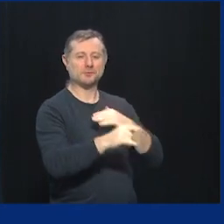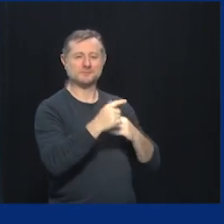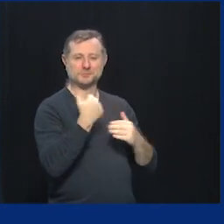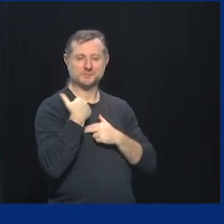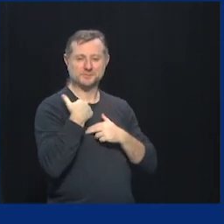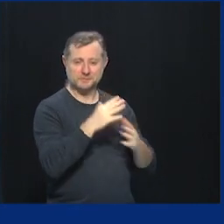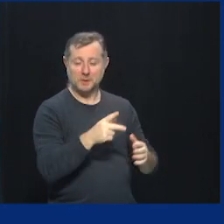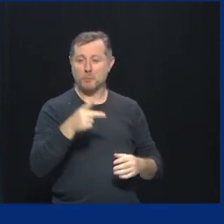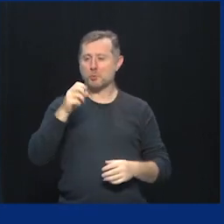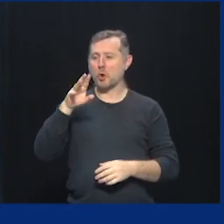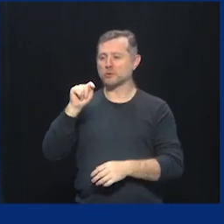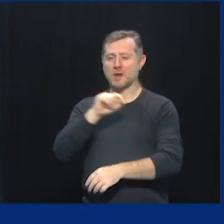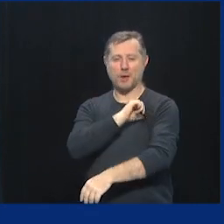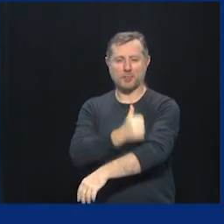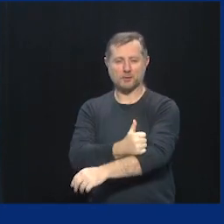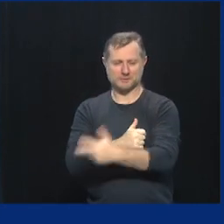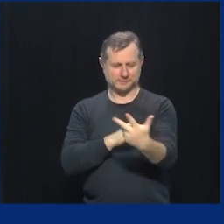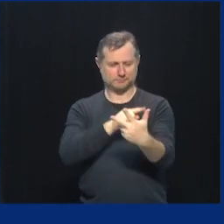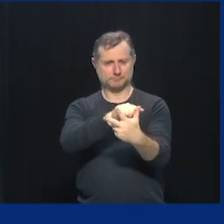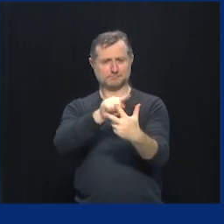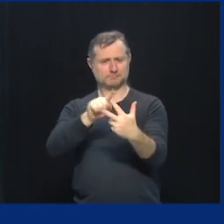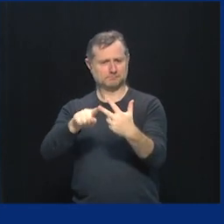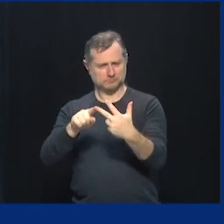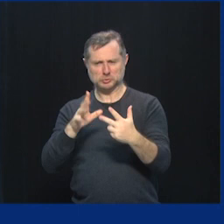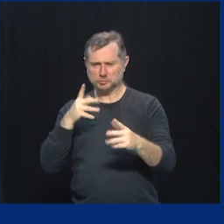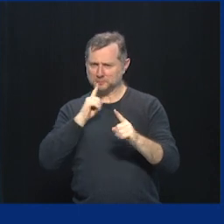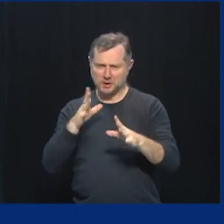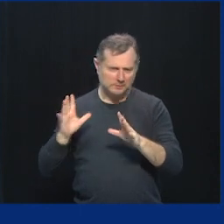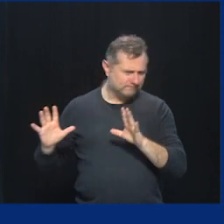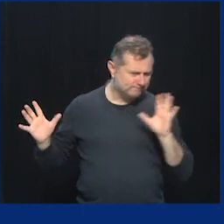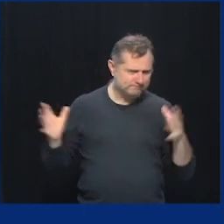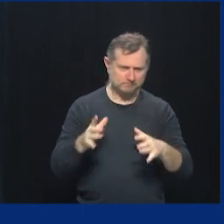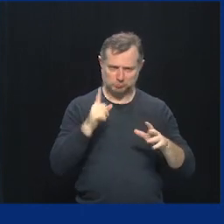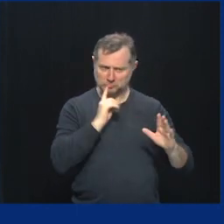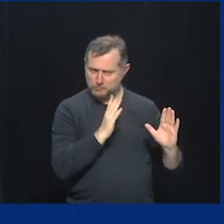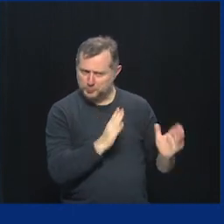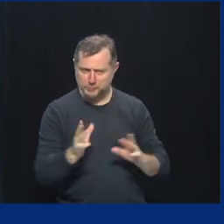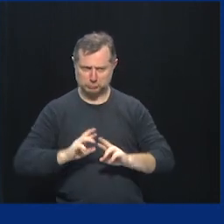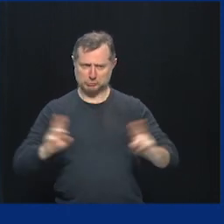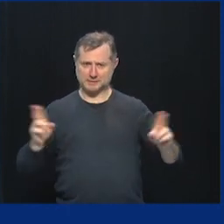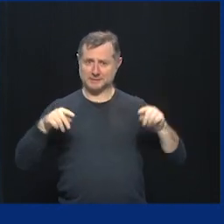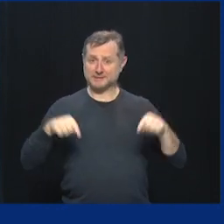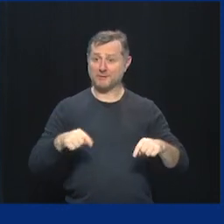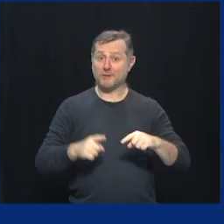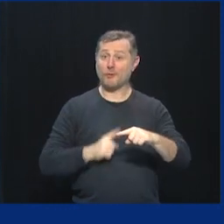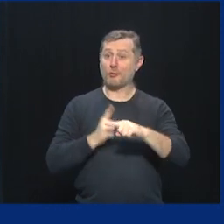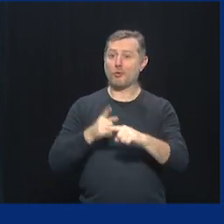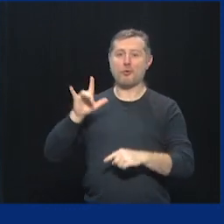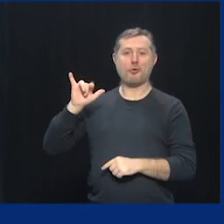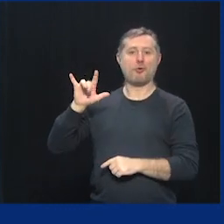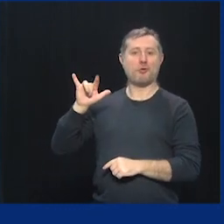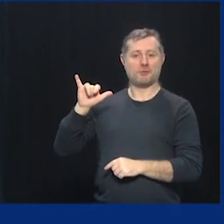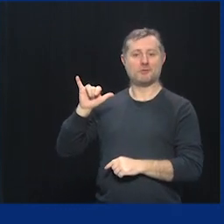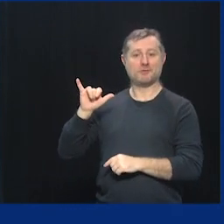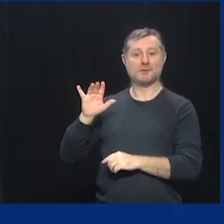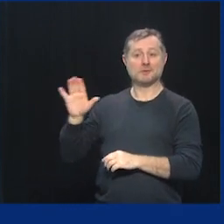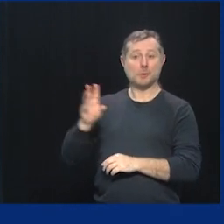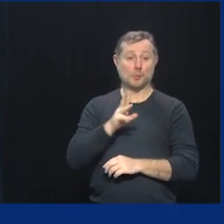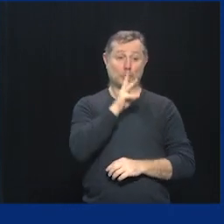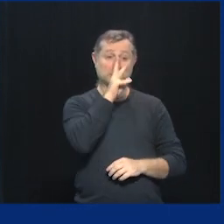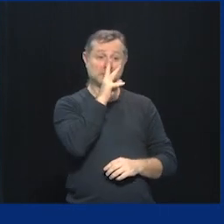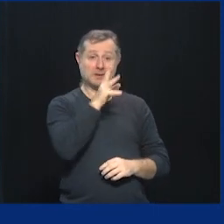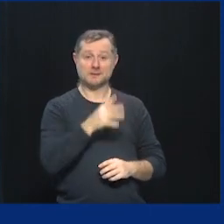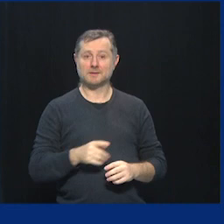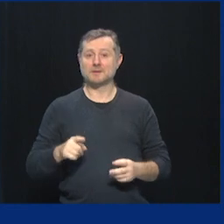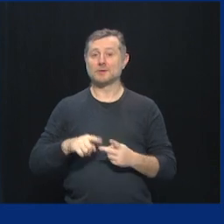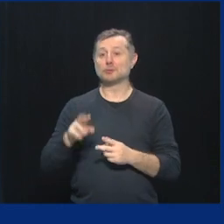responders embedded with the local teams here and throughout Long Island, Nassau, Suffolk, Westchester, Putnam, Rockland